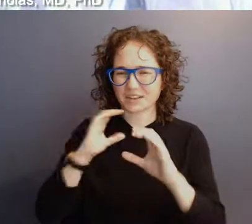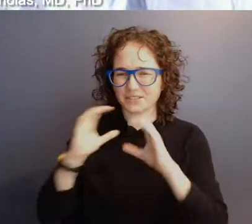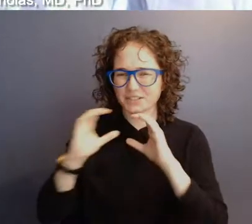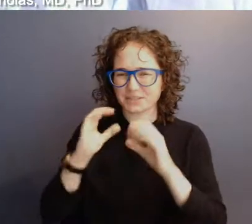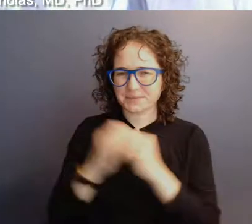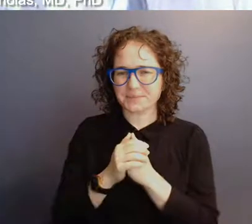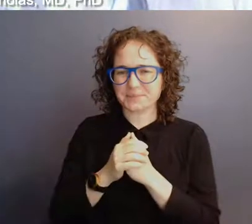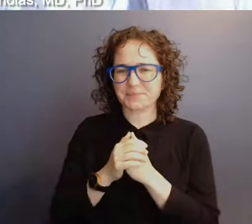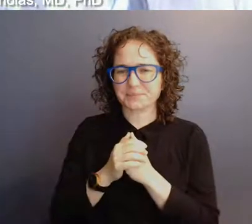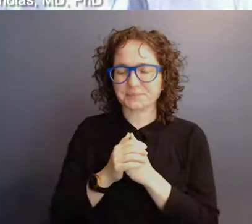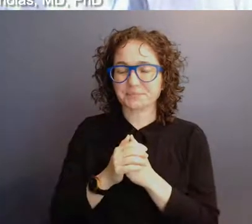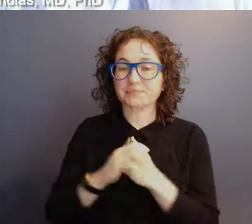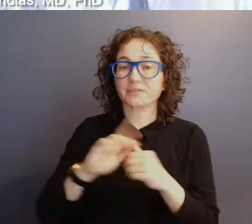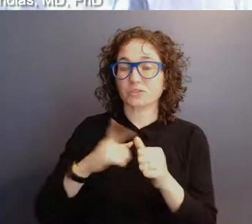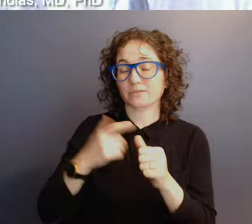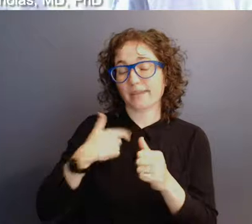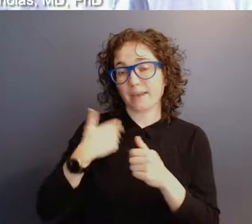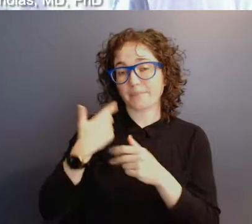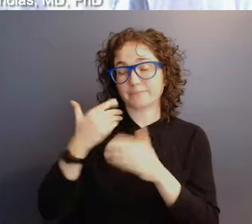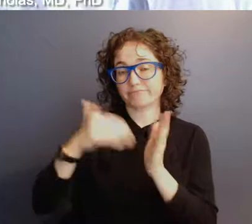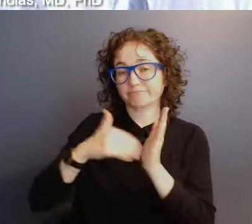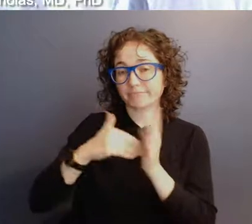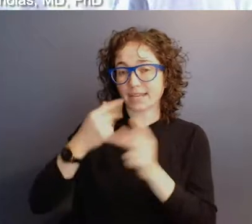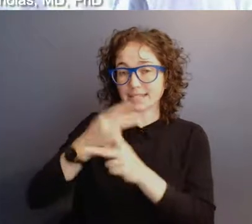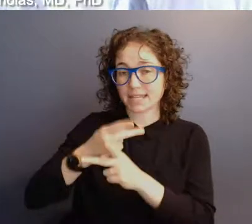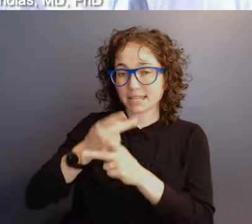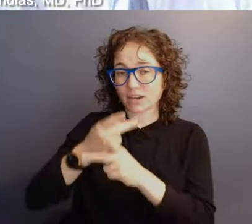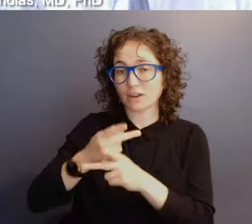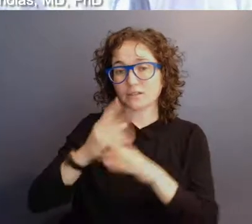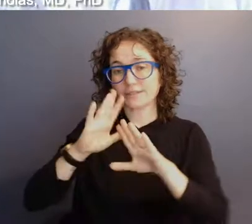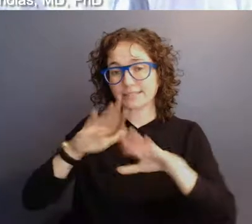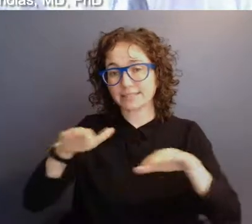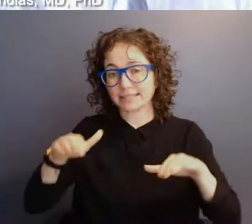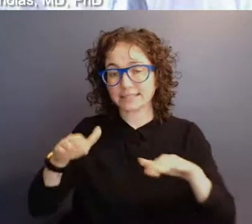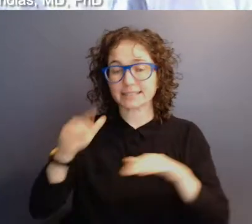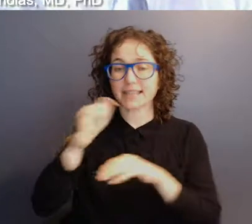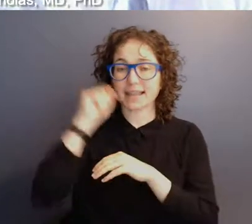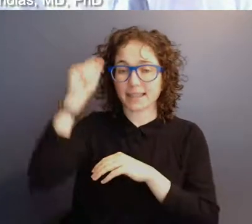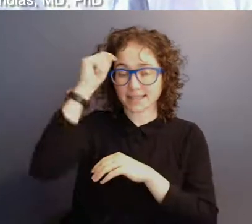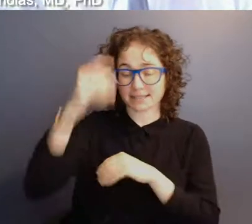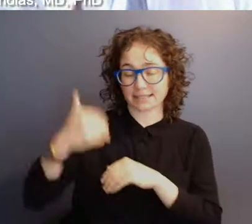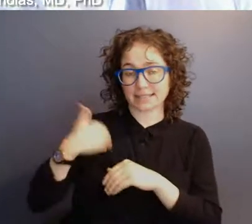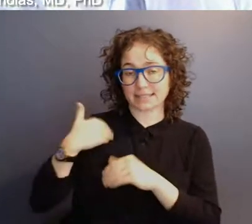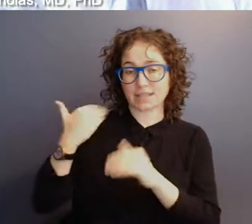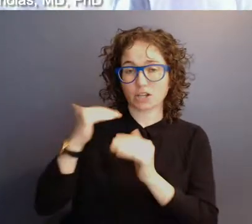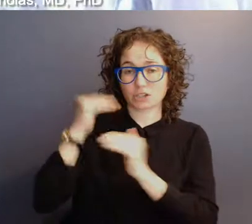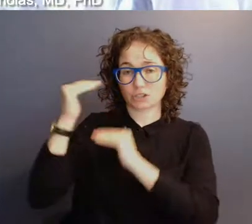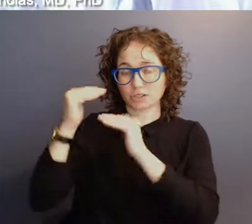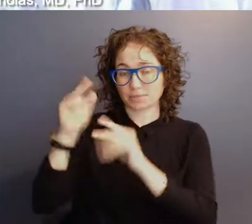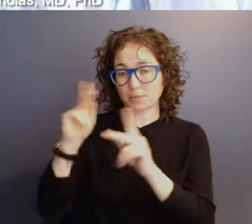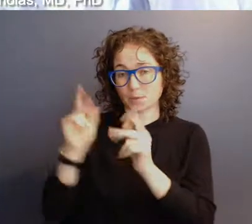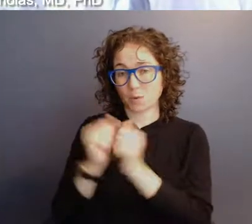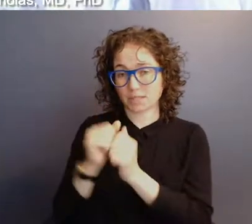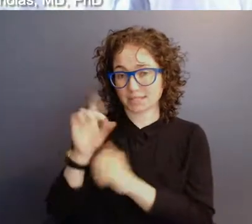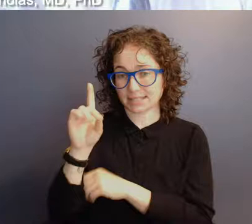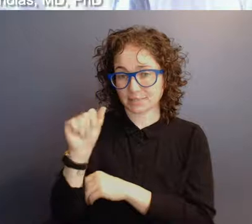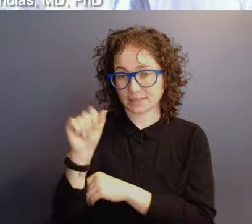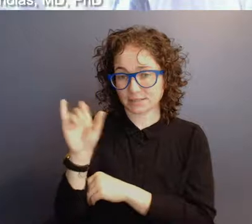that takes care of kids and adolescents and young adults with acquired or congenital physical disabilities, it is refreshing to know